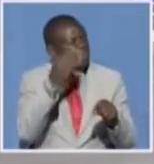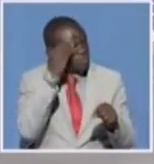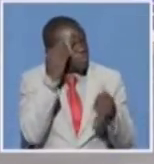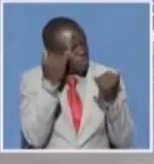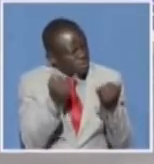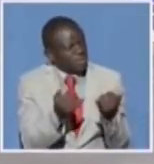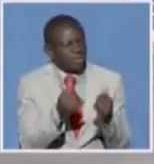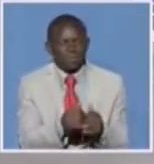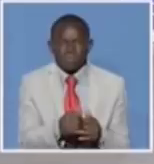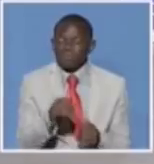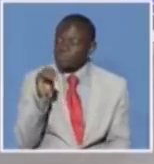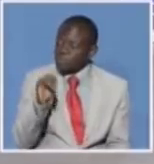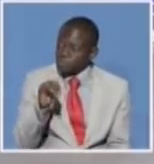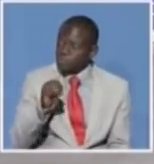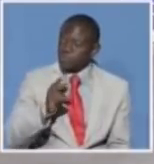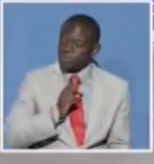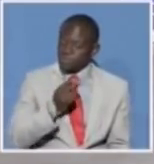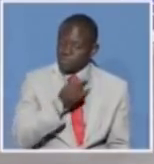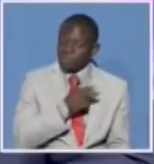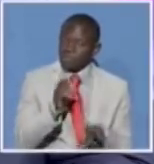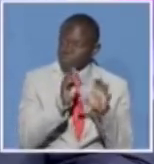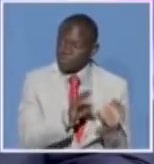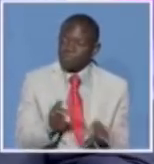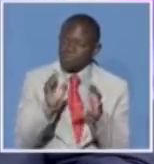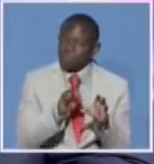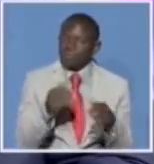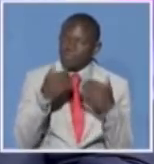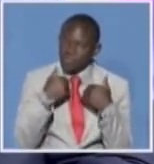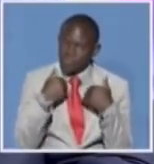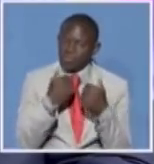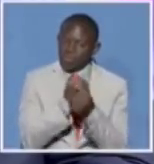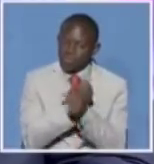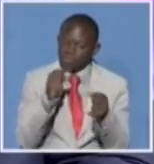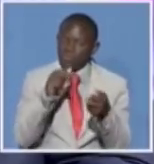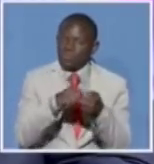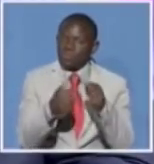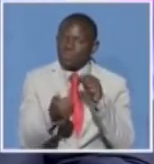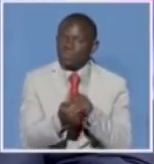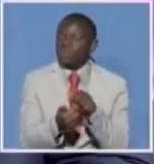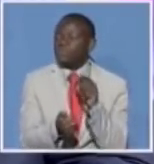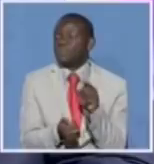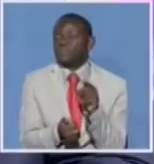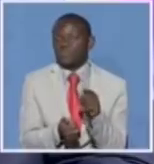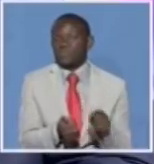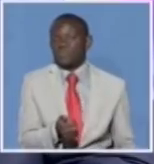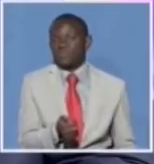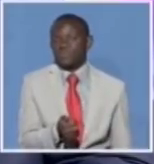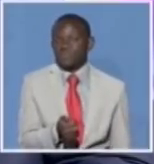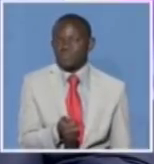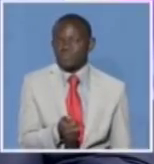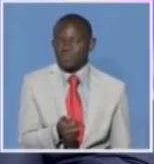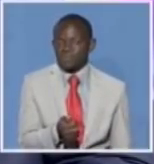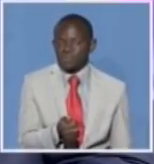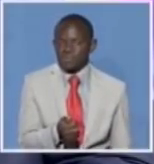undertaken to deal with the matter. Now, the minister did indicate that